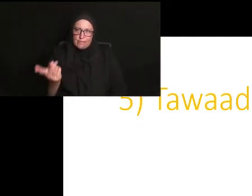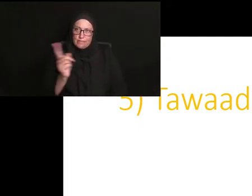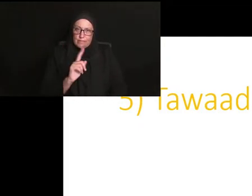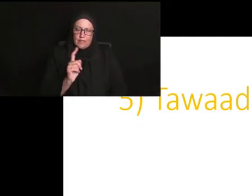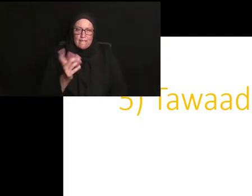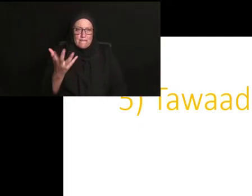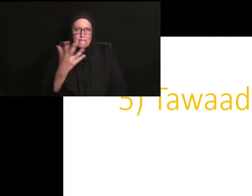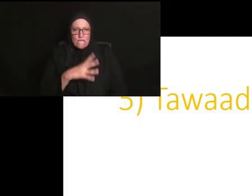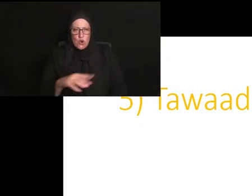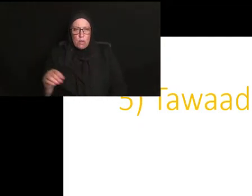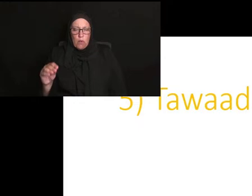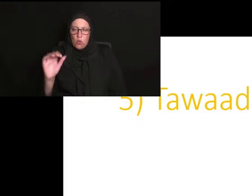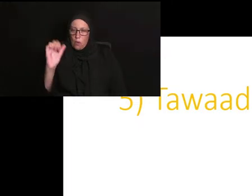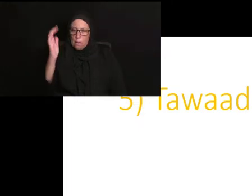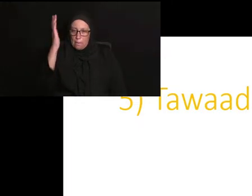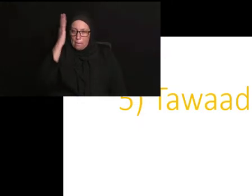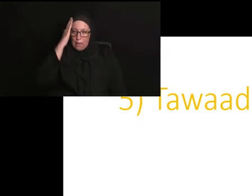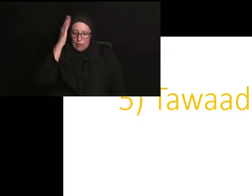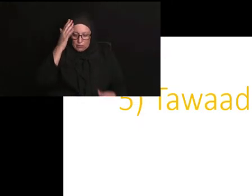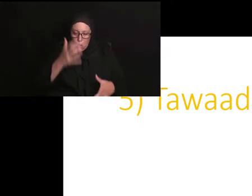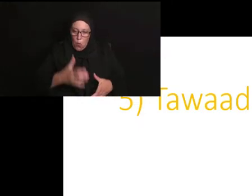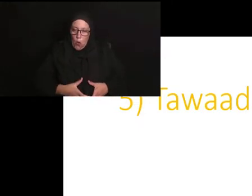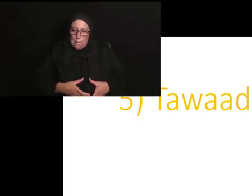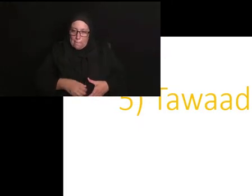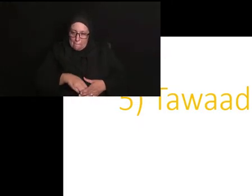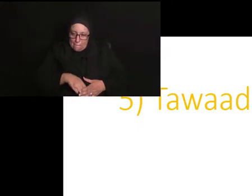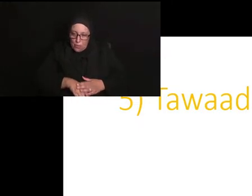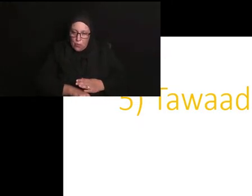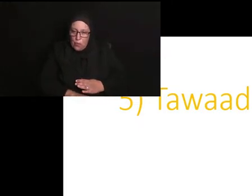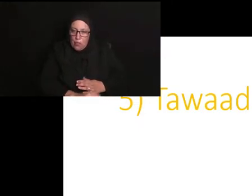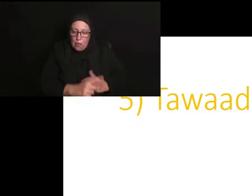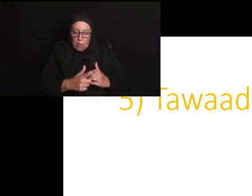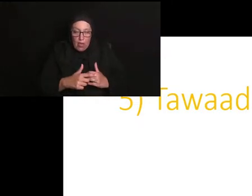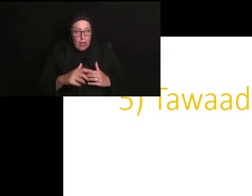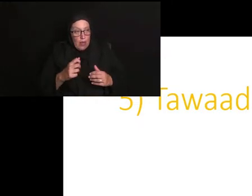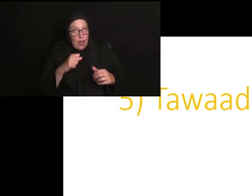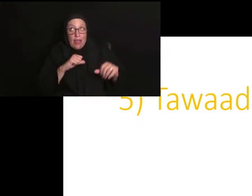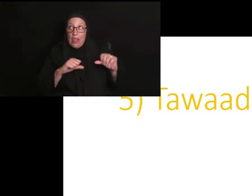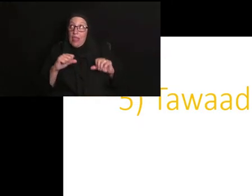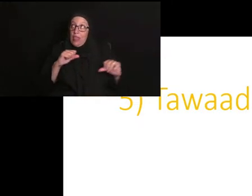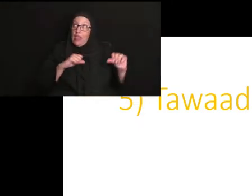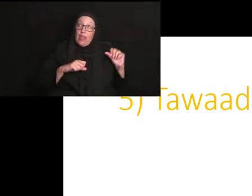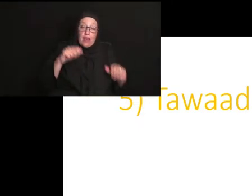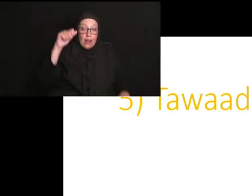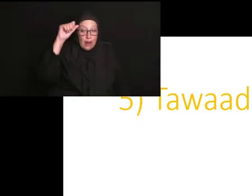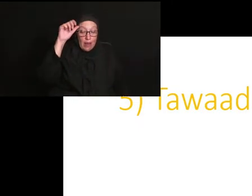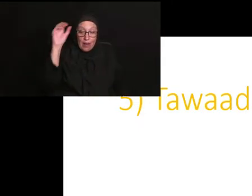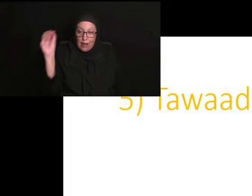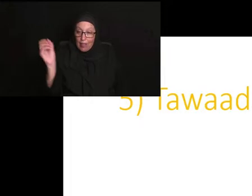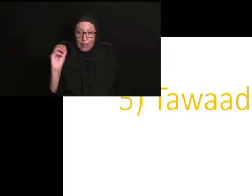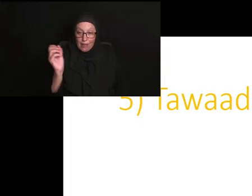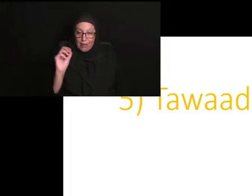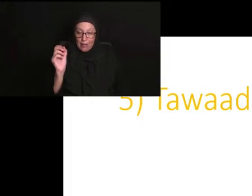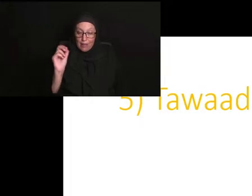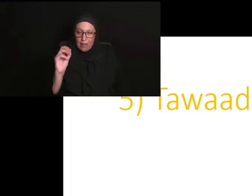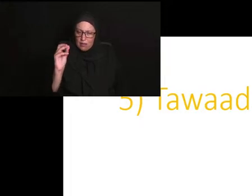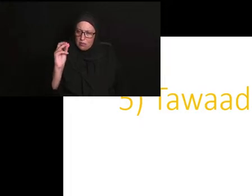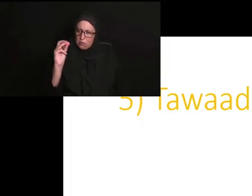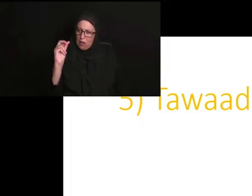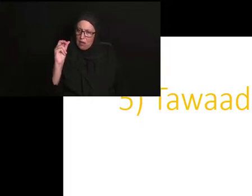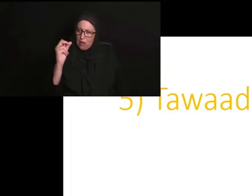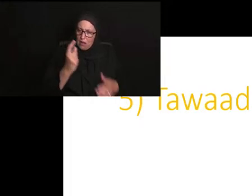your mothers while you do not know anything. So what happens that the human being all of a sudden